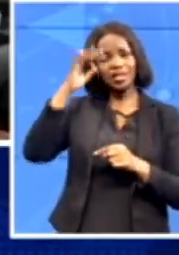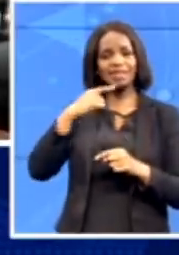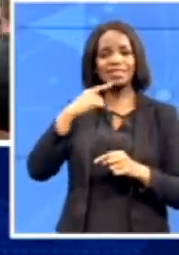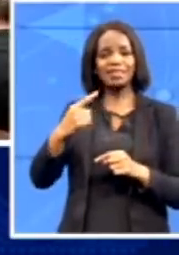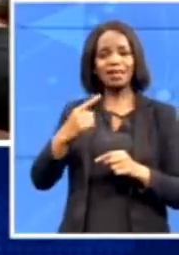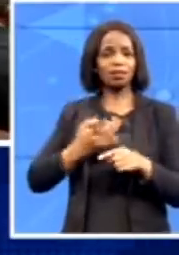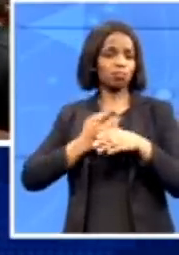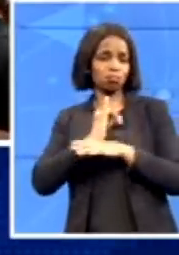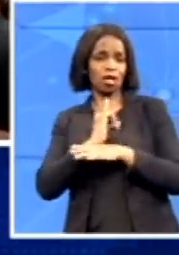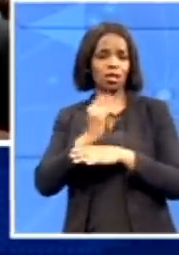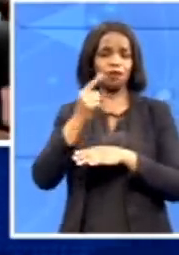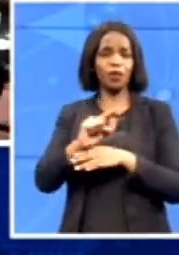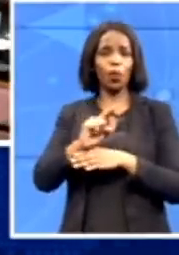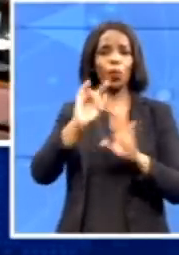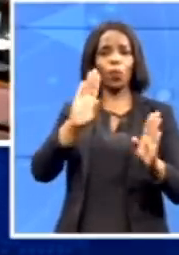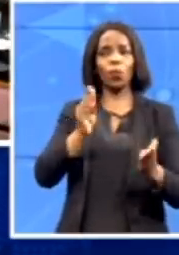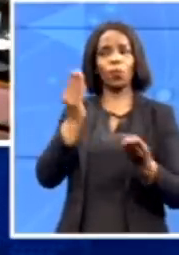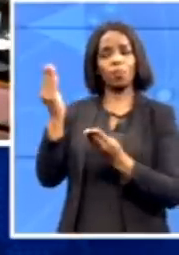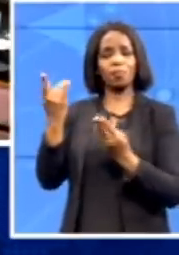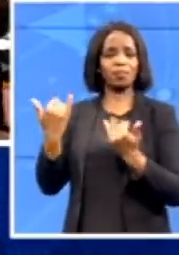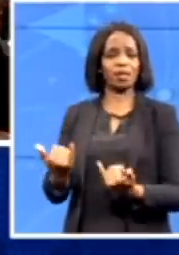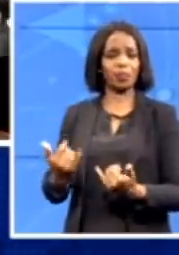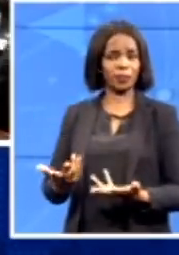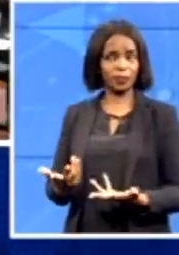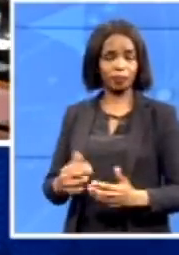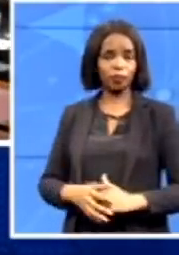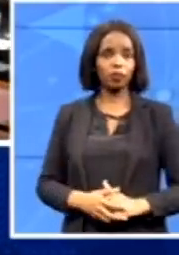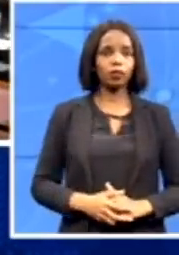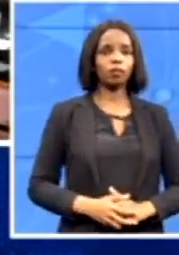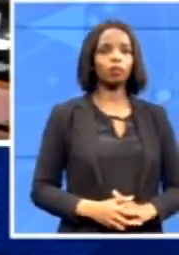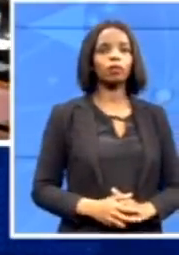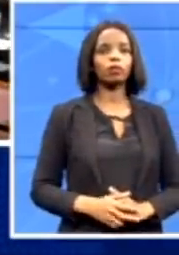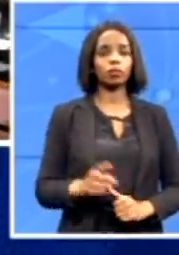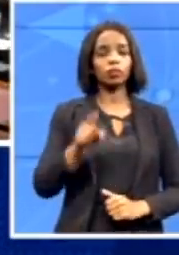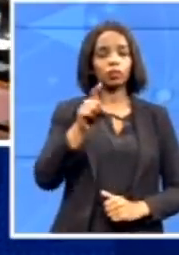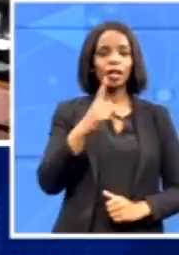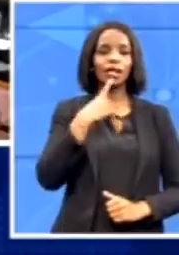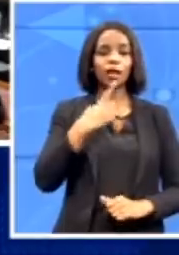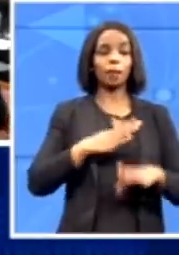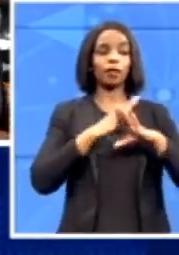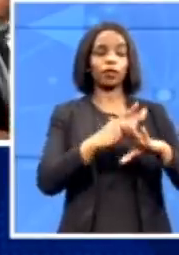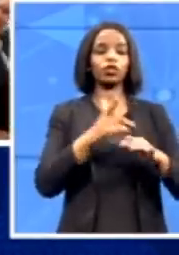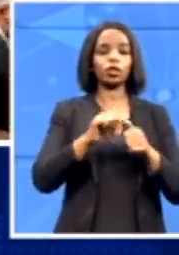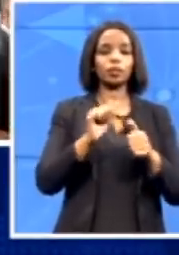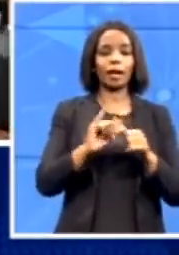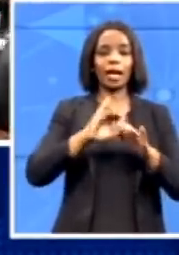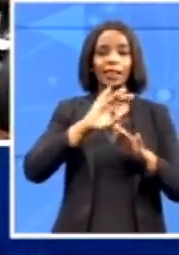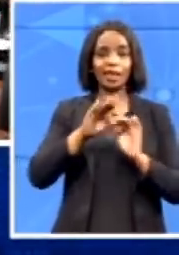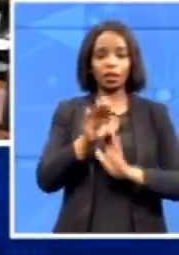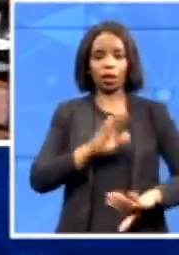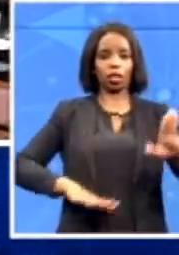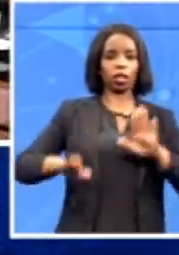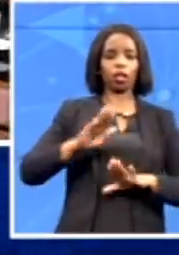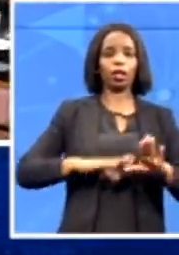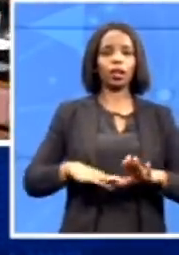at this stage. Basically saying prevention is better than cure. We want to prevent the contravention of the Section 35 rights of the